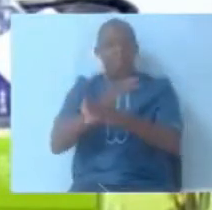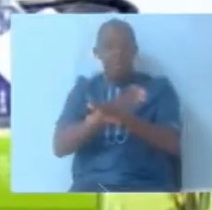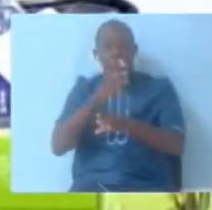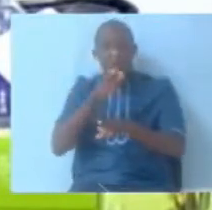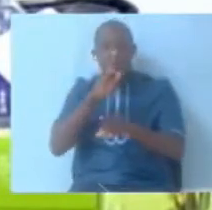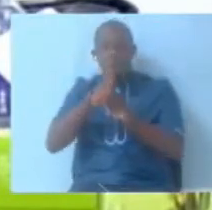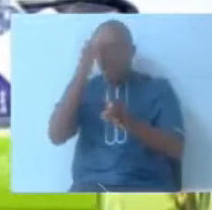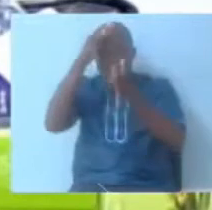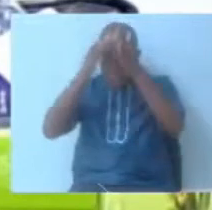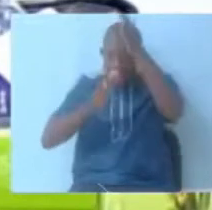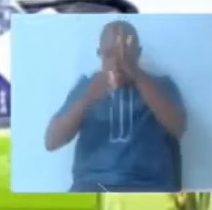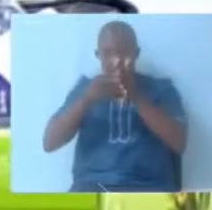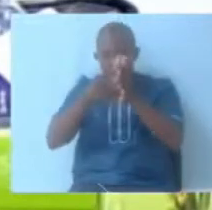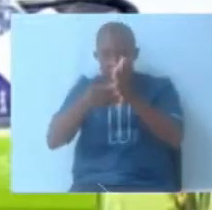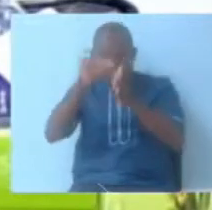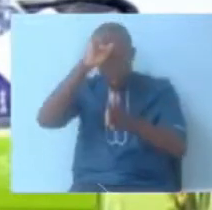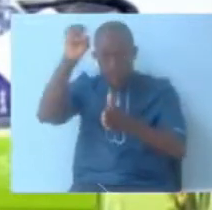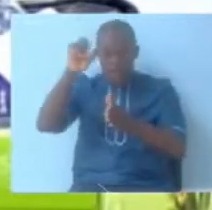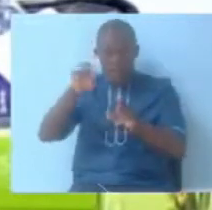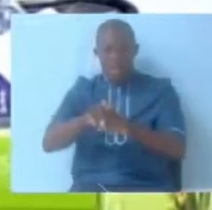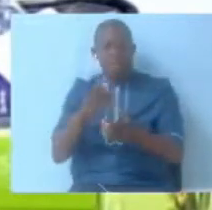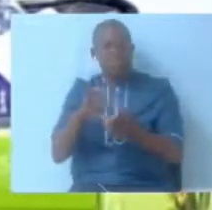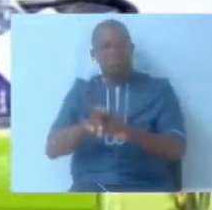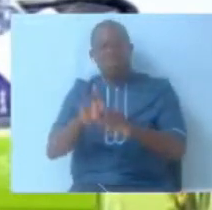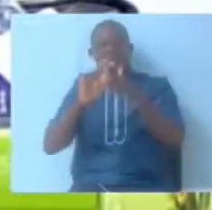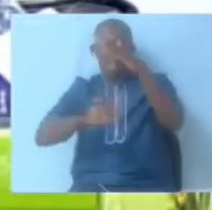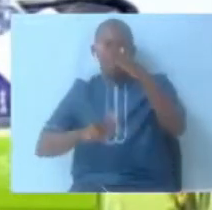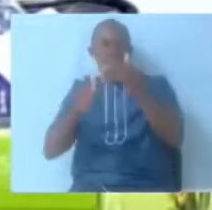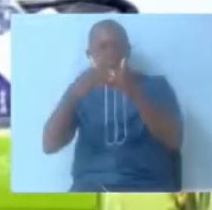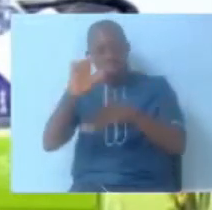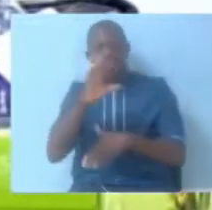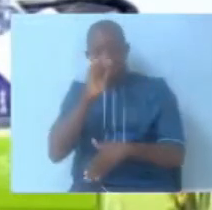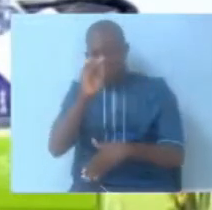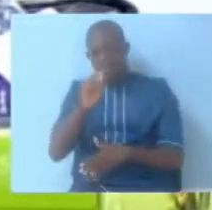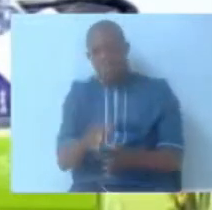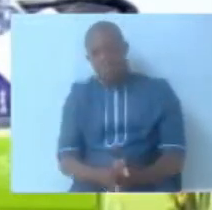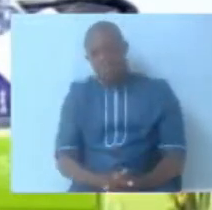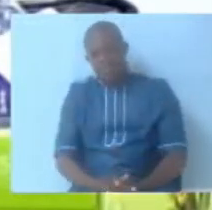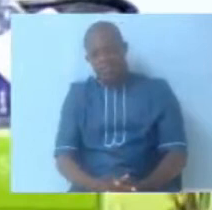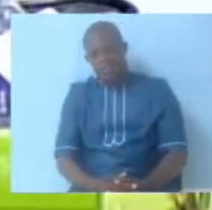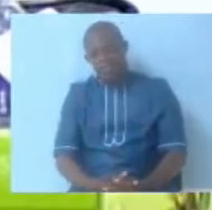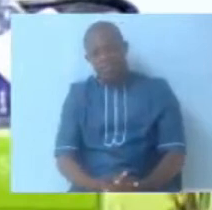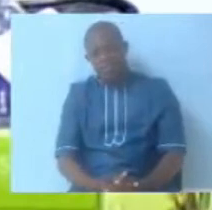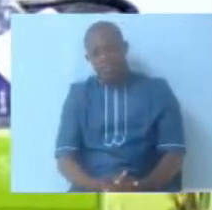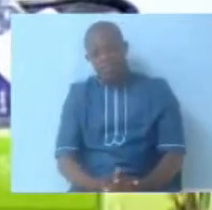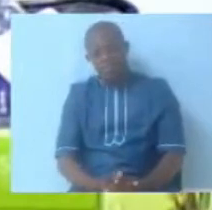ko anata laban nyaming biring ay sojari abula ay faling anata ke civilian oti anata dum mararo kono wotembole mu